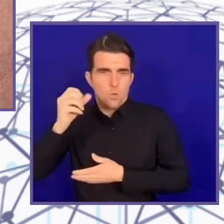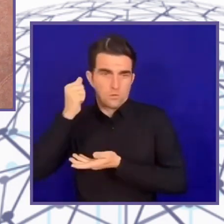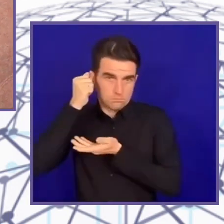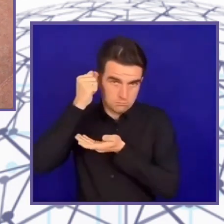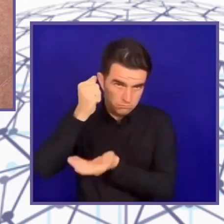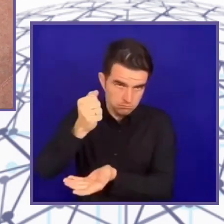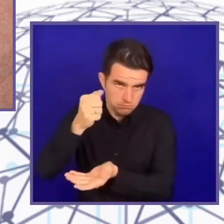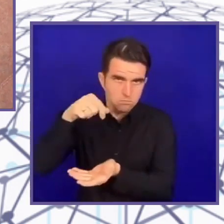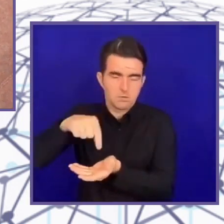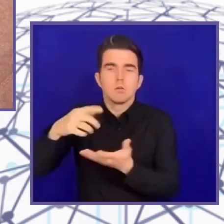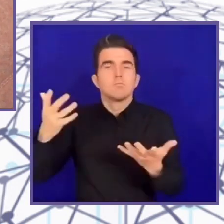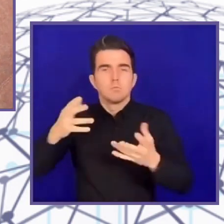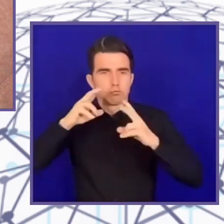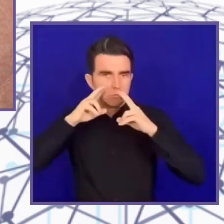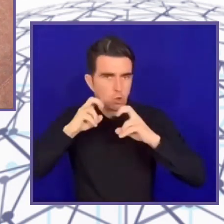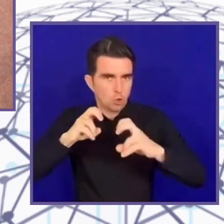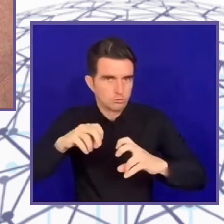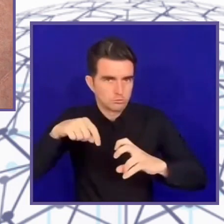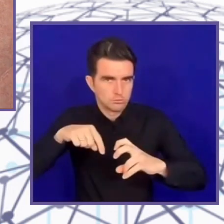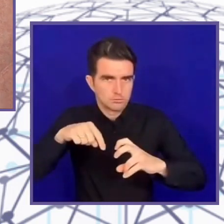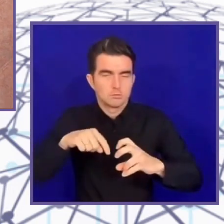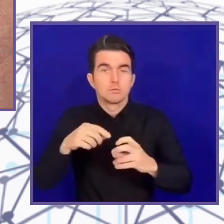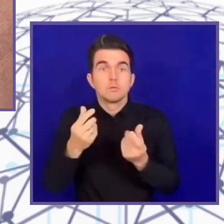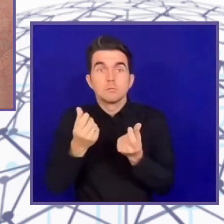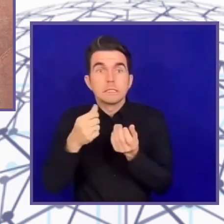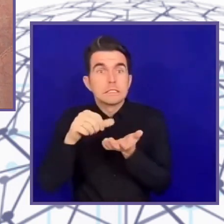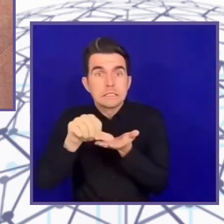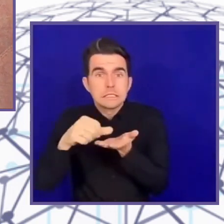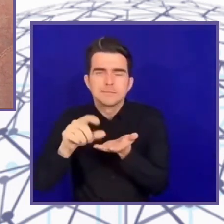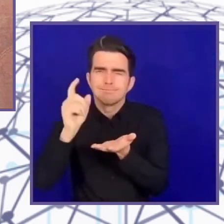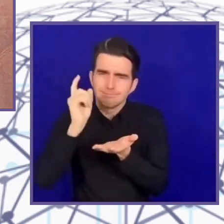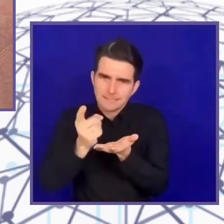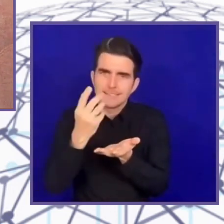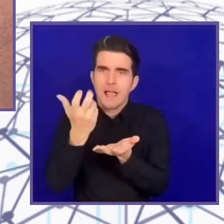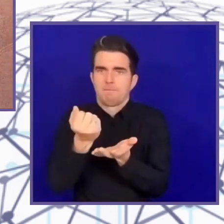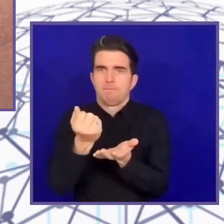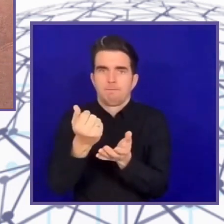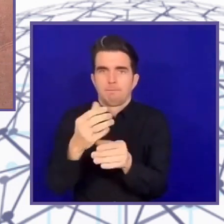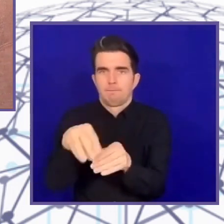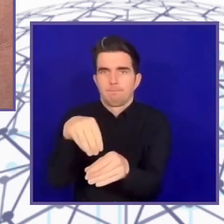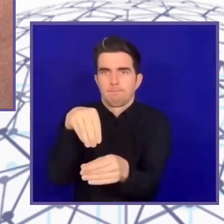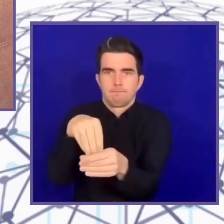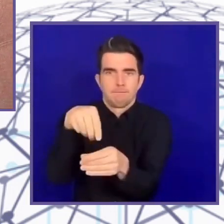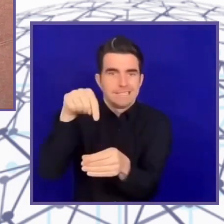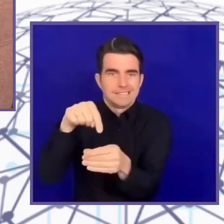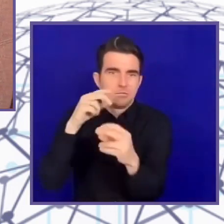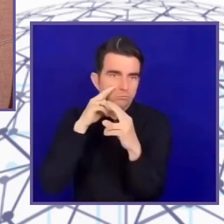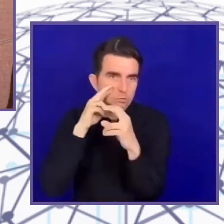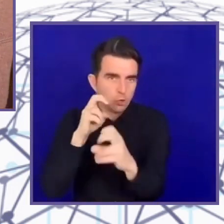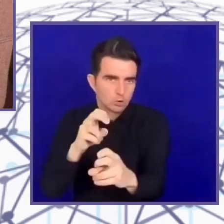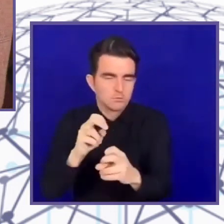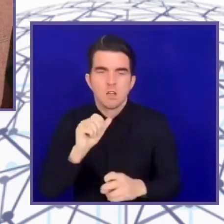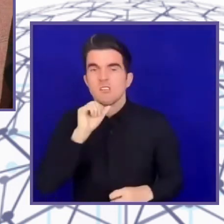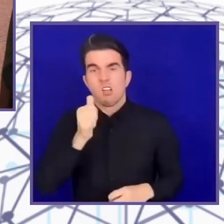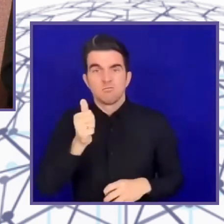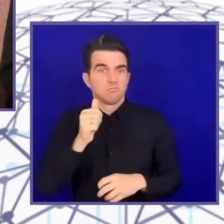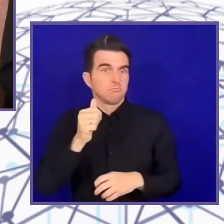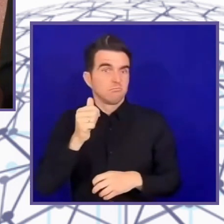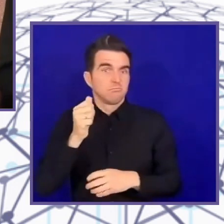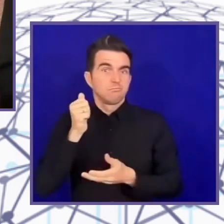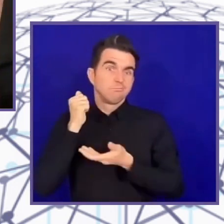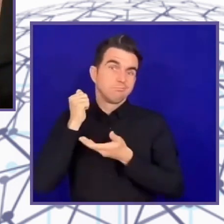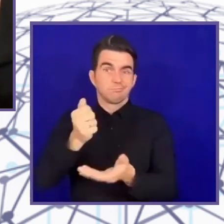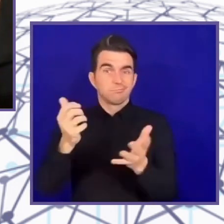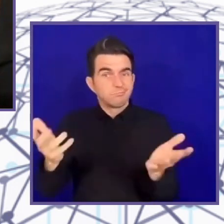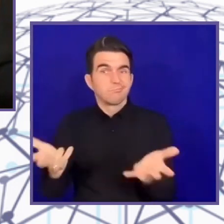very difficult to have a humanitarian kind of pot or component, I